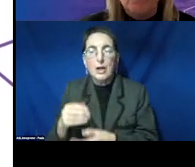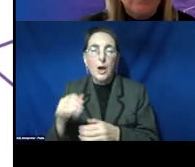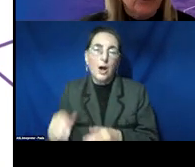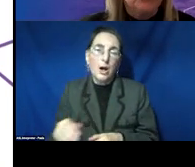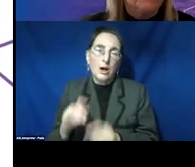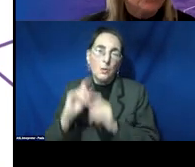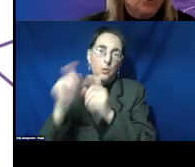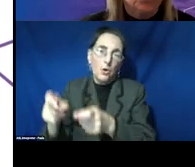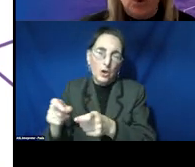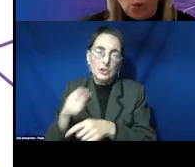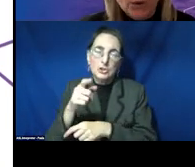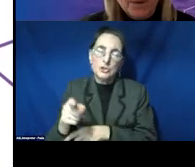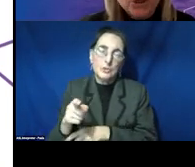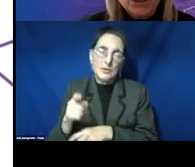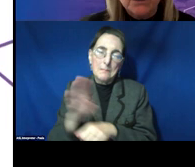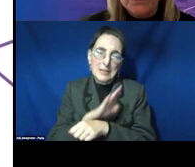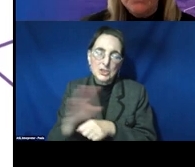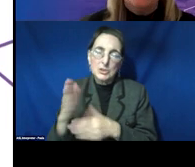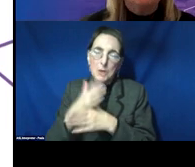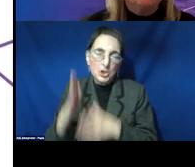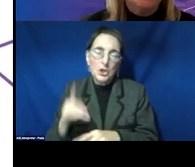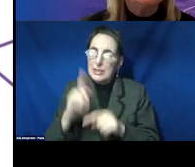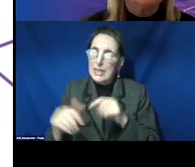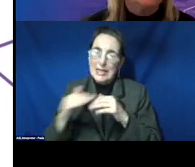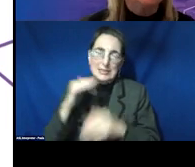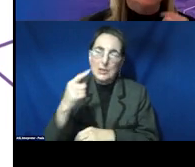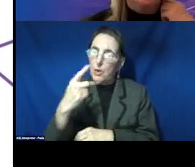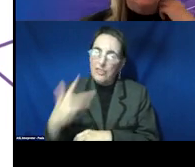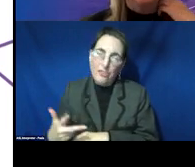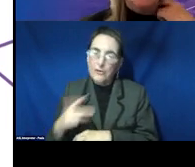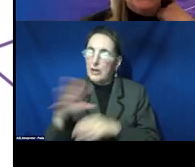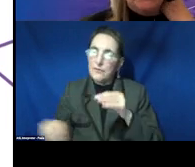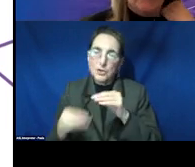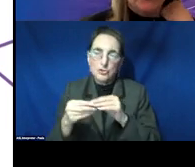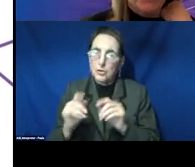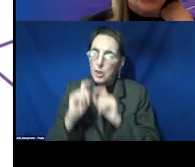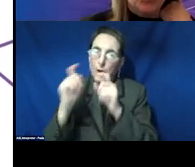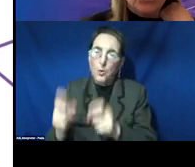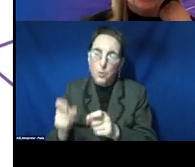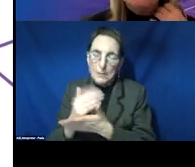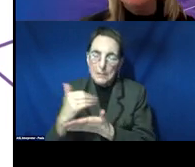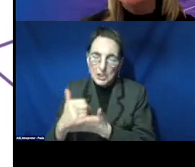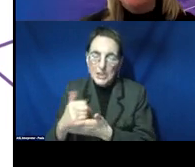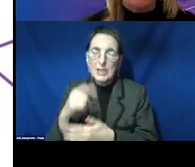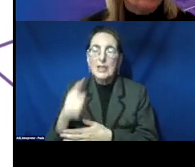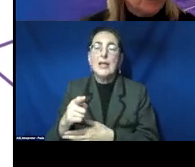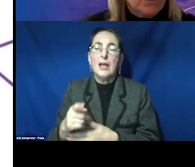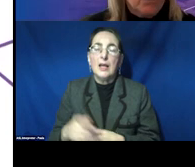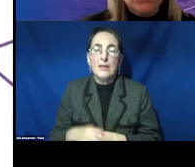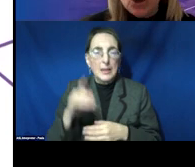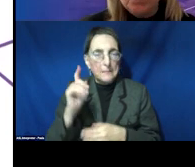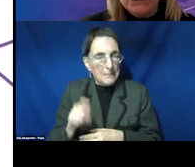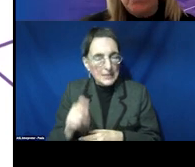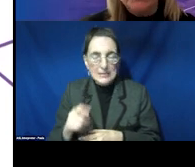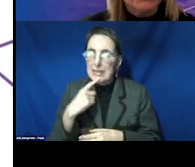exceed one-third of the total award budget. The proposal must disclose any financial interest that the